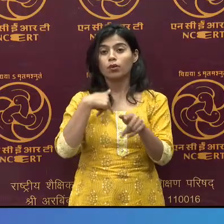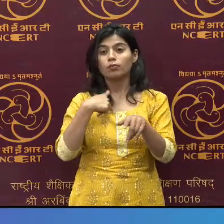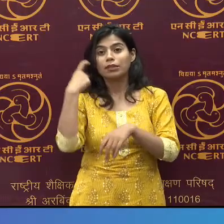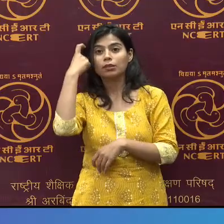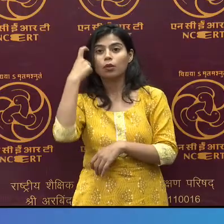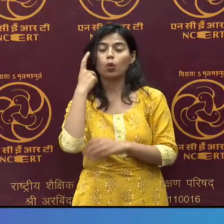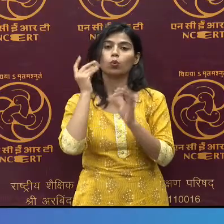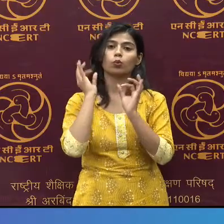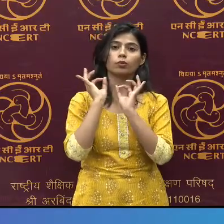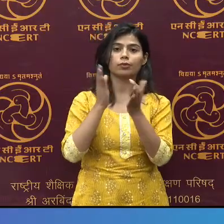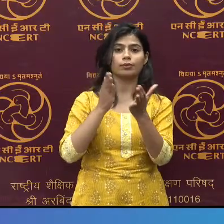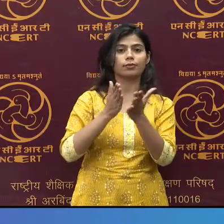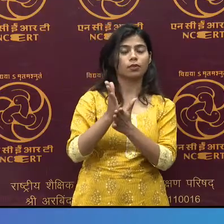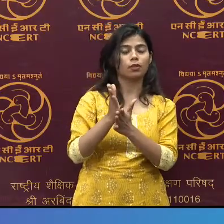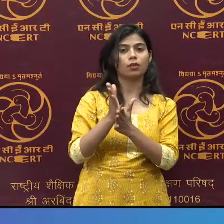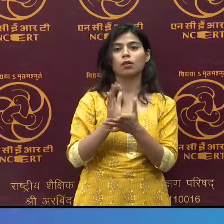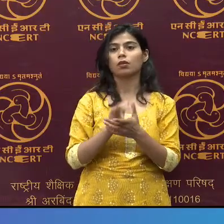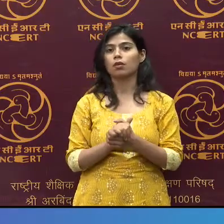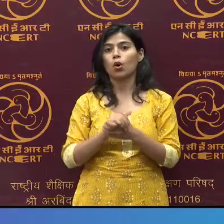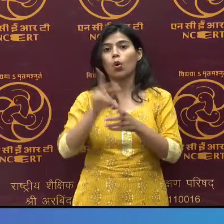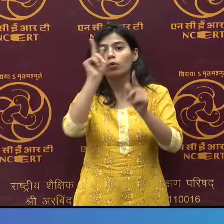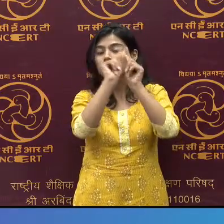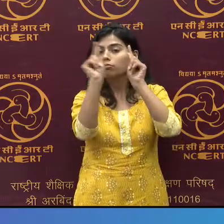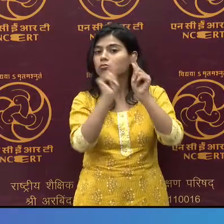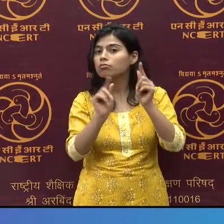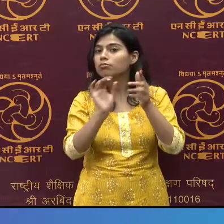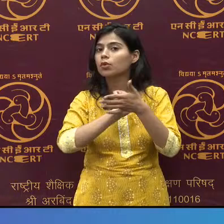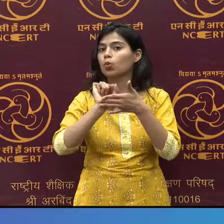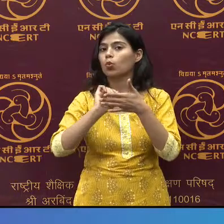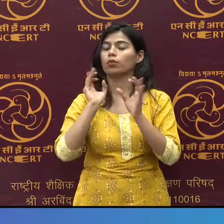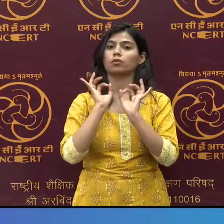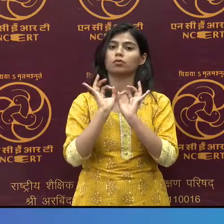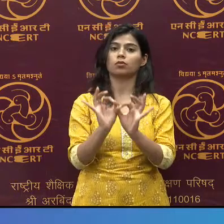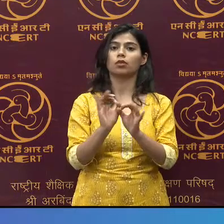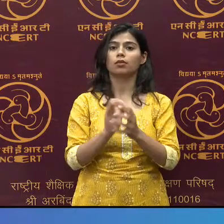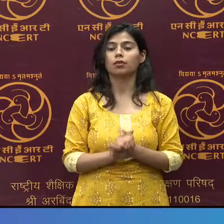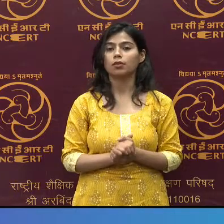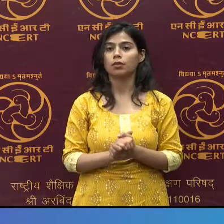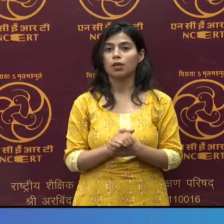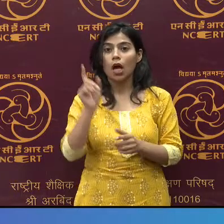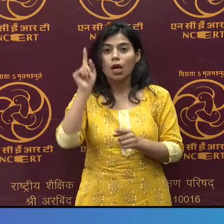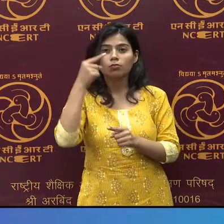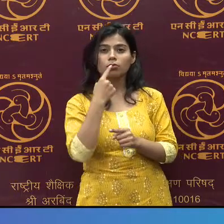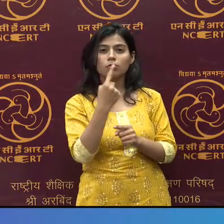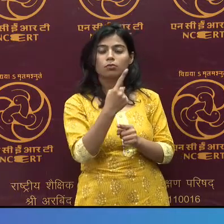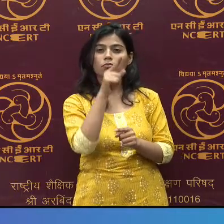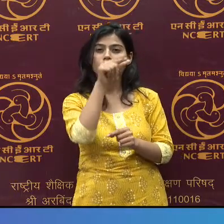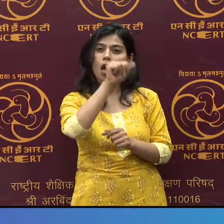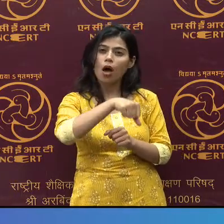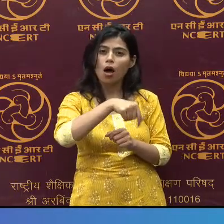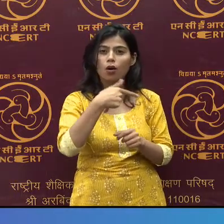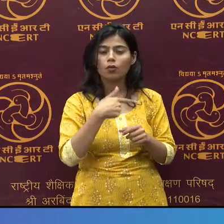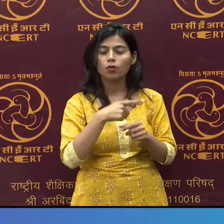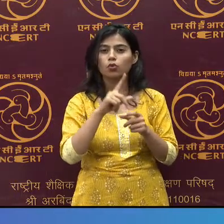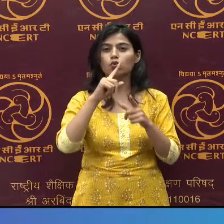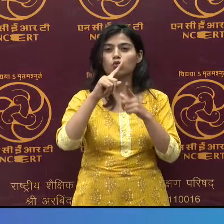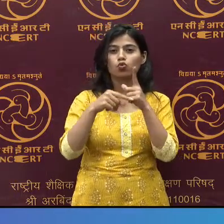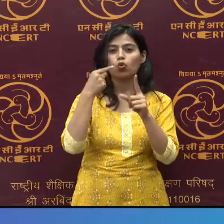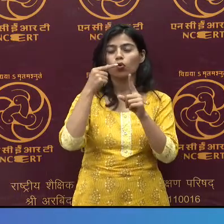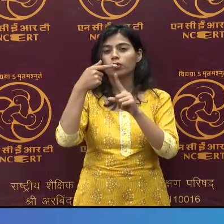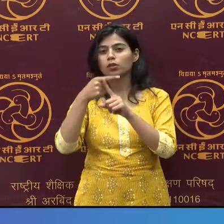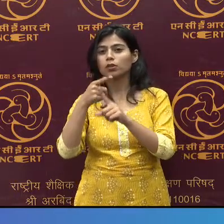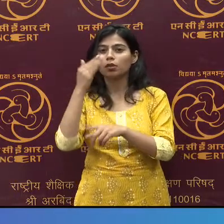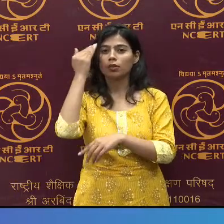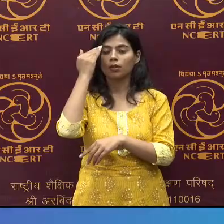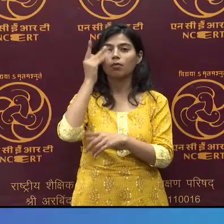thoughtful manner and written it very properly. And I think jotting down the points will help in this case. Yes, exactly. Jot everything you know